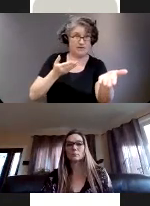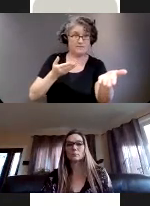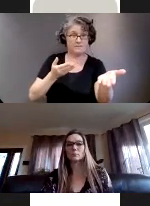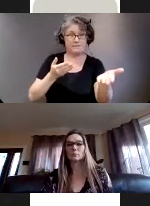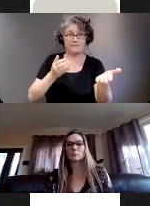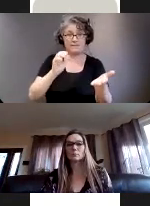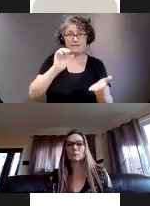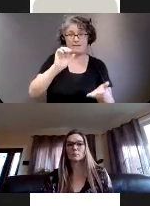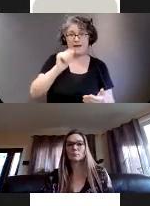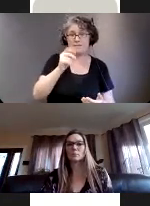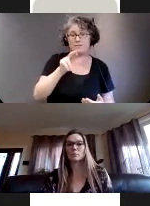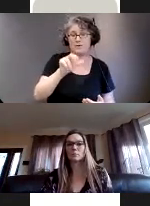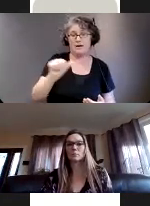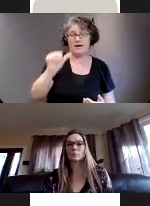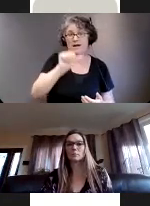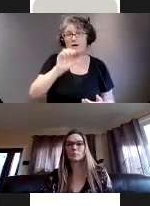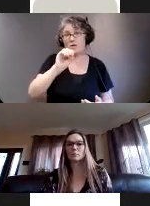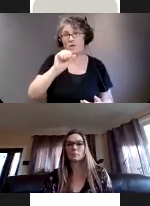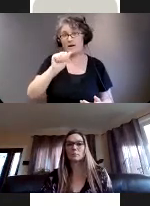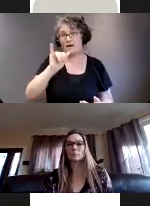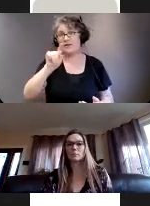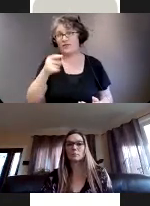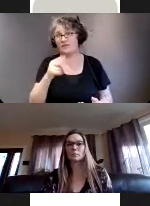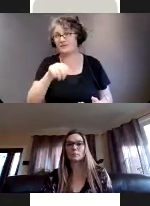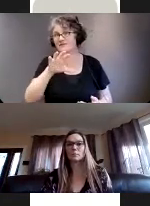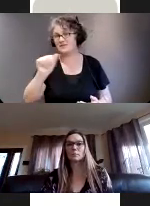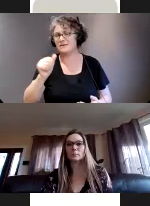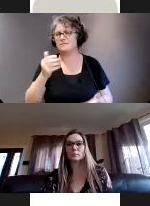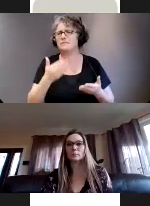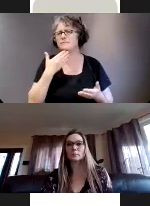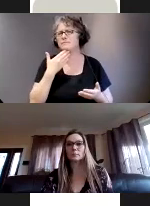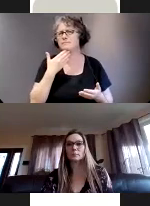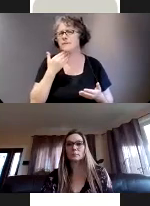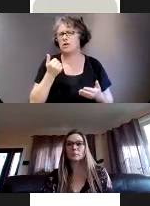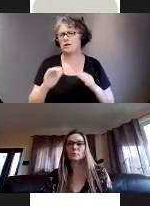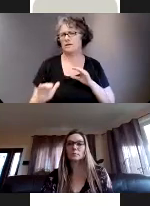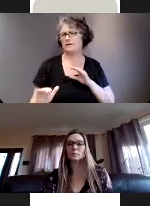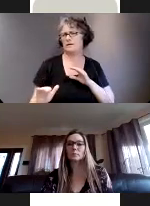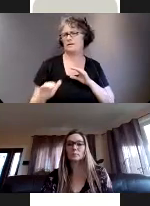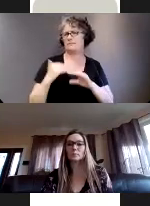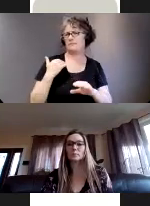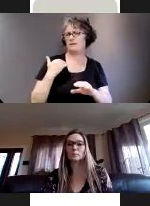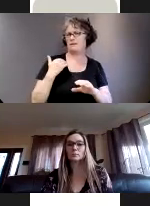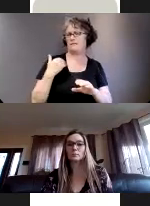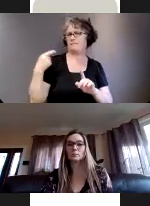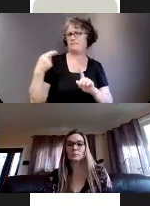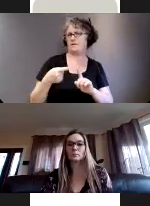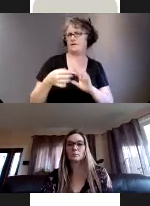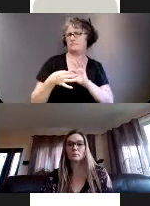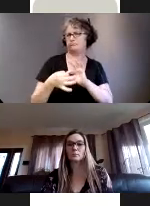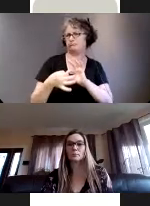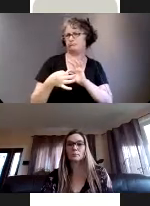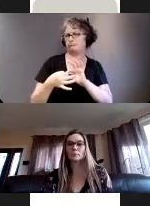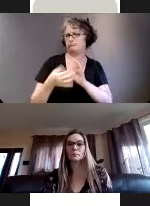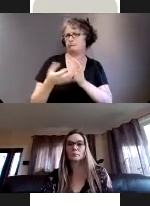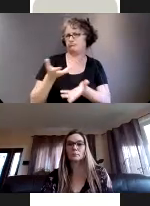amber@oaith.ca. So I'm wondering if this might be a better one to connect with specifically